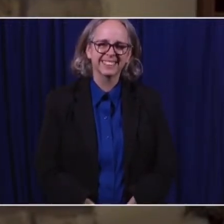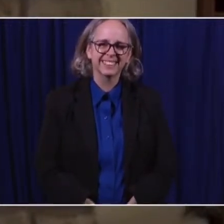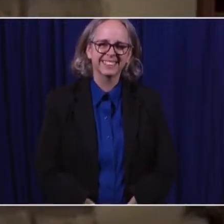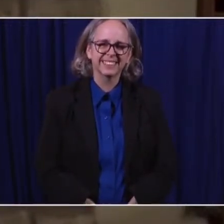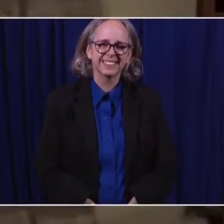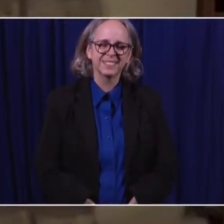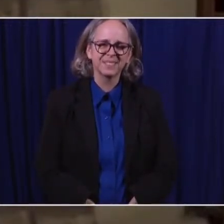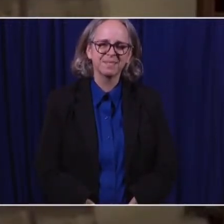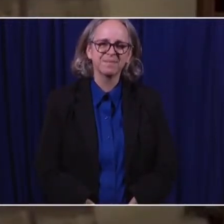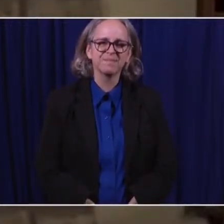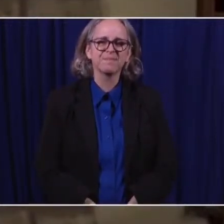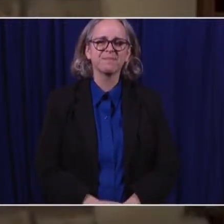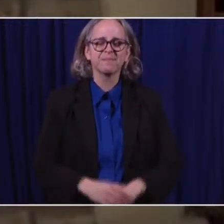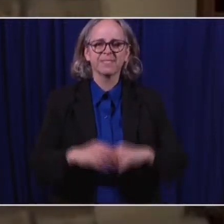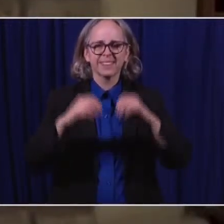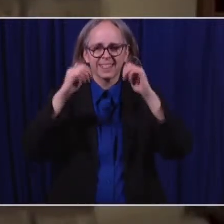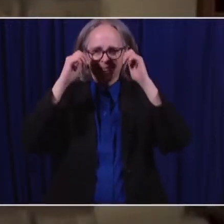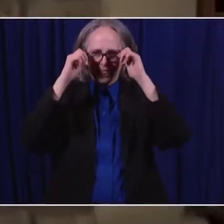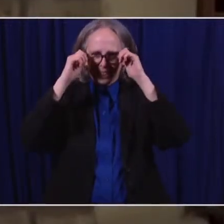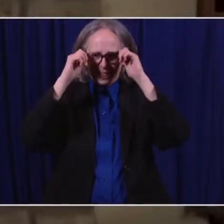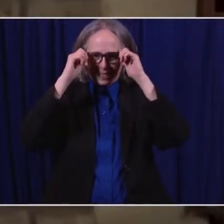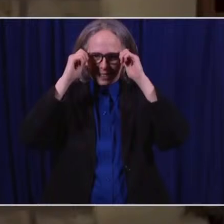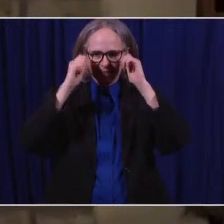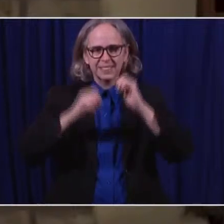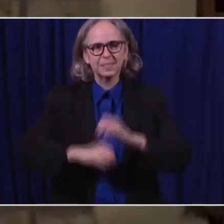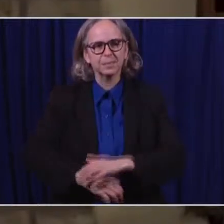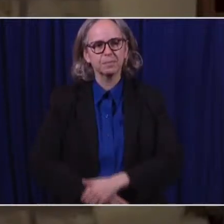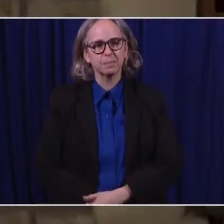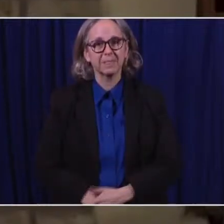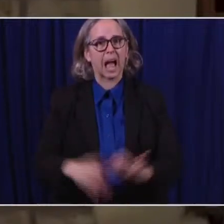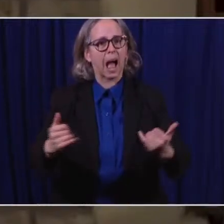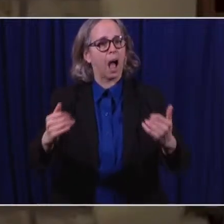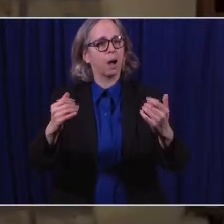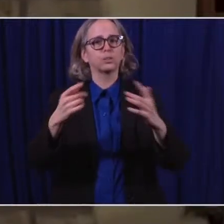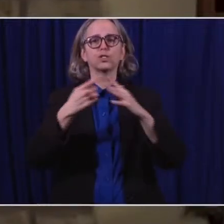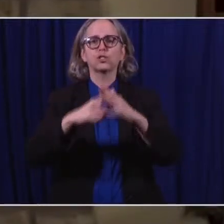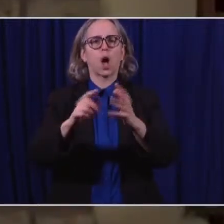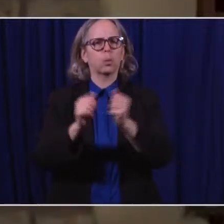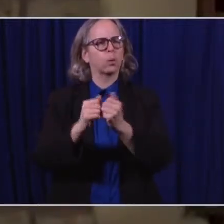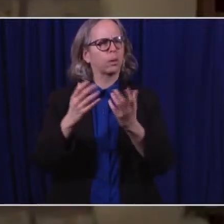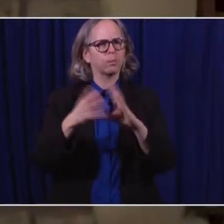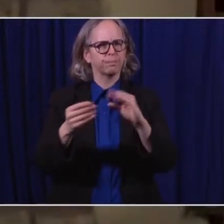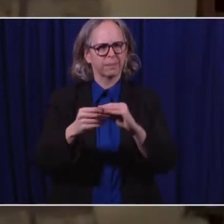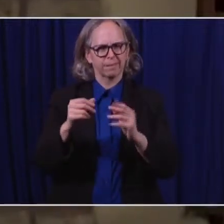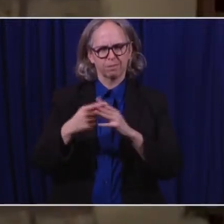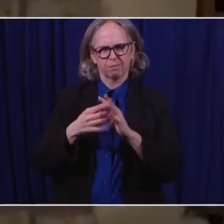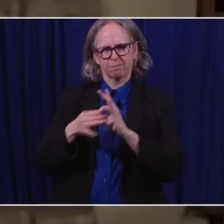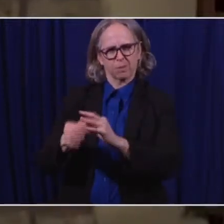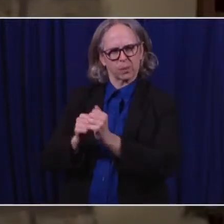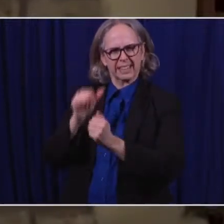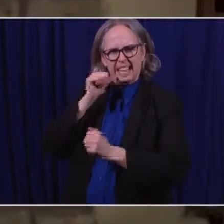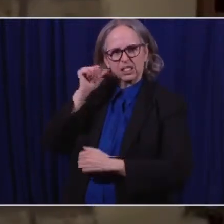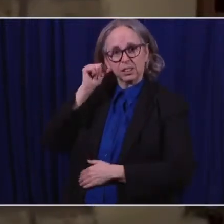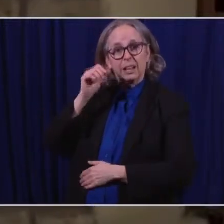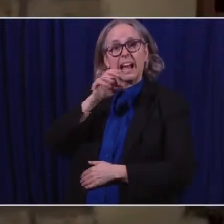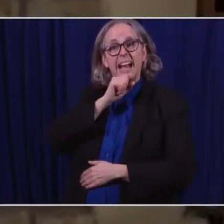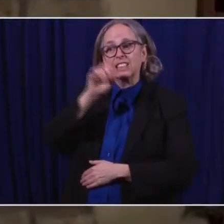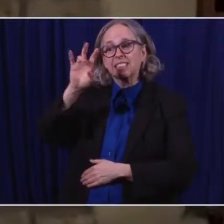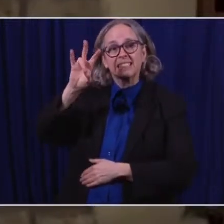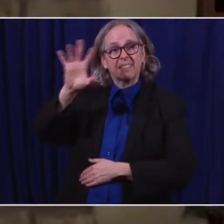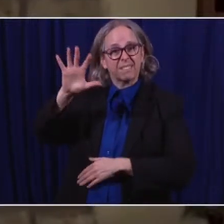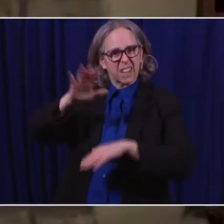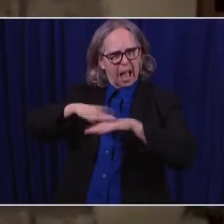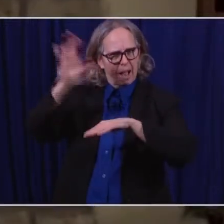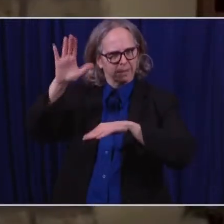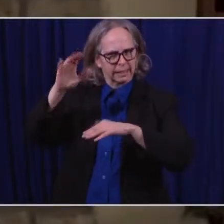Well, this week, starting yesterday, we're vaccinating people 75 years of age or older,